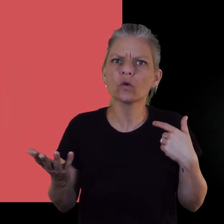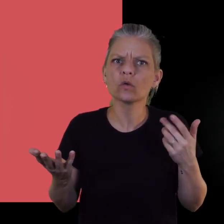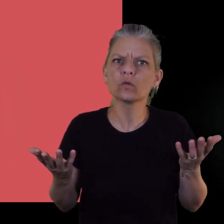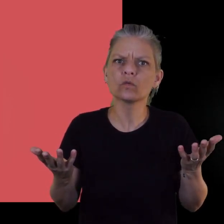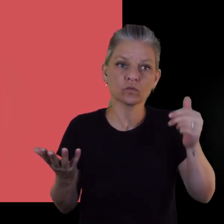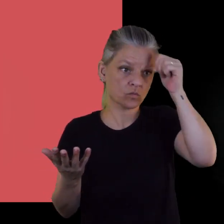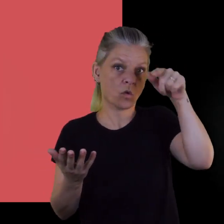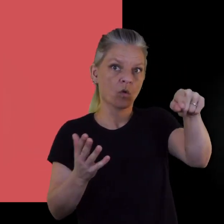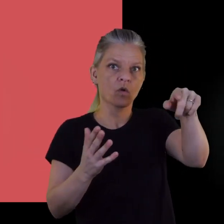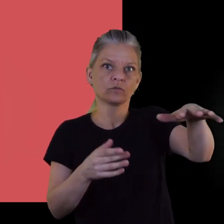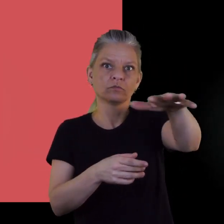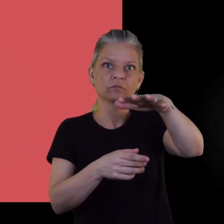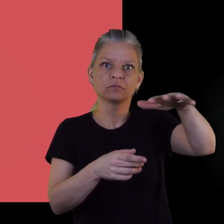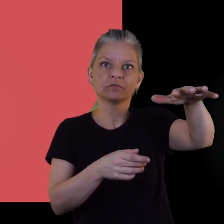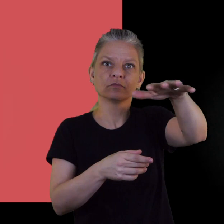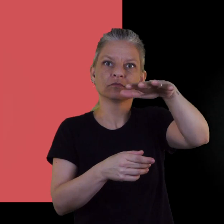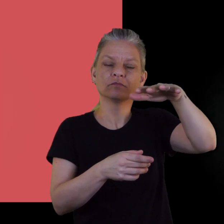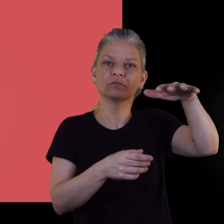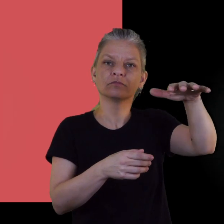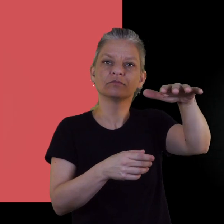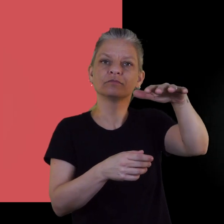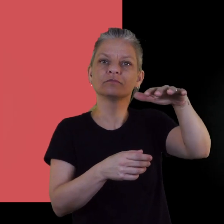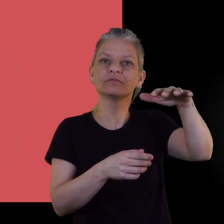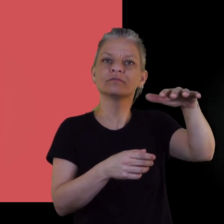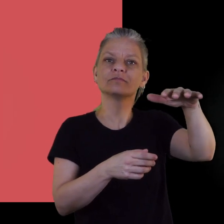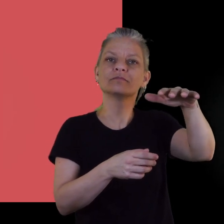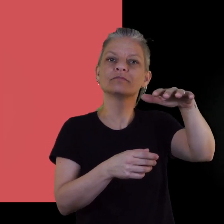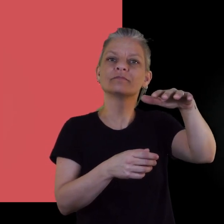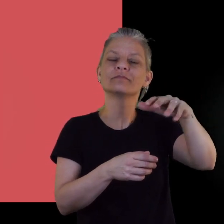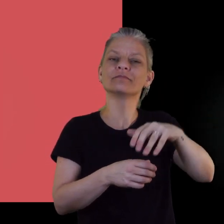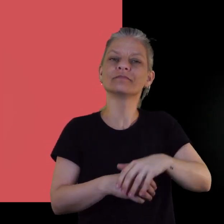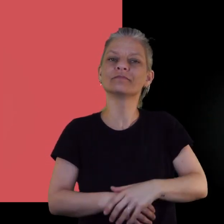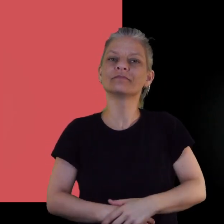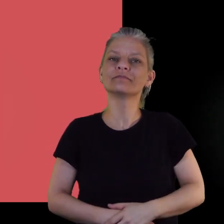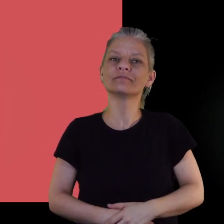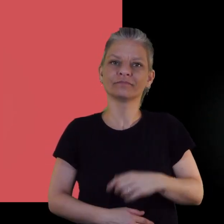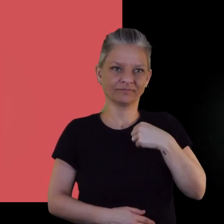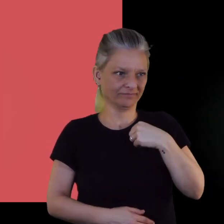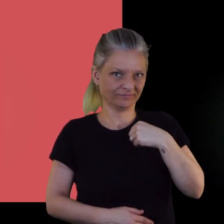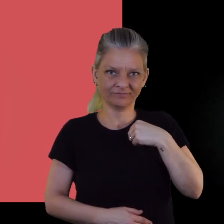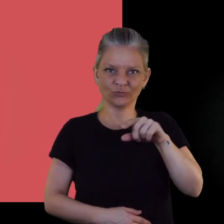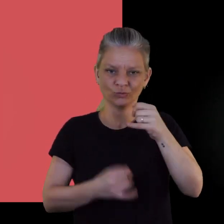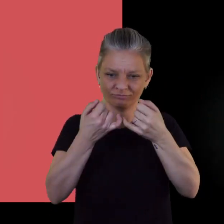that zone. I chose the wishbone.